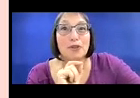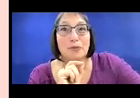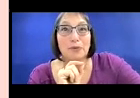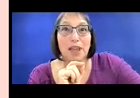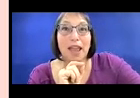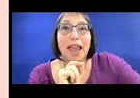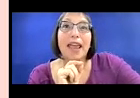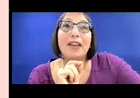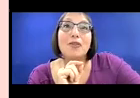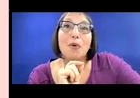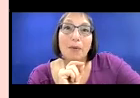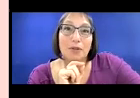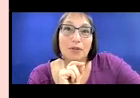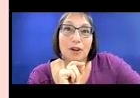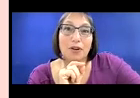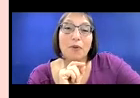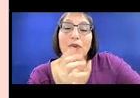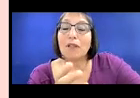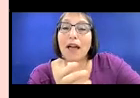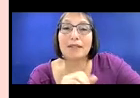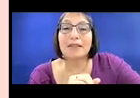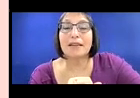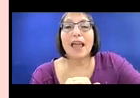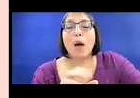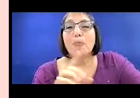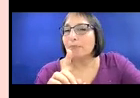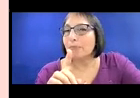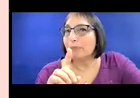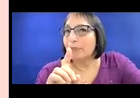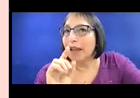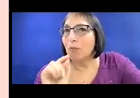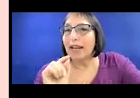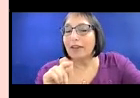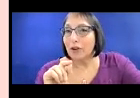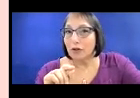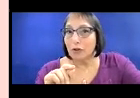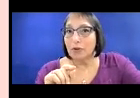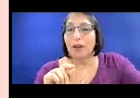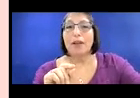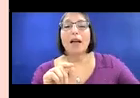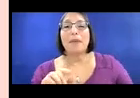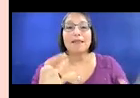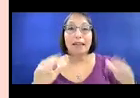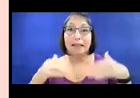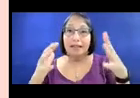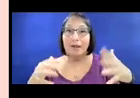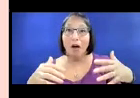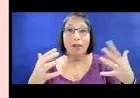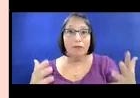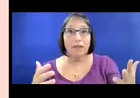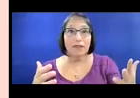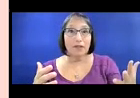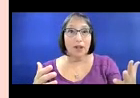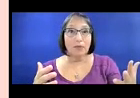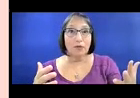use in your language instruction or your classes. But what I'd like for you to do is, as I list all